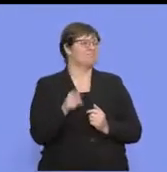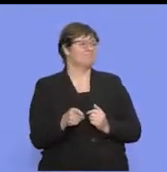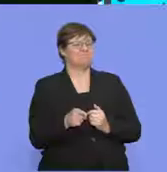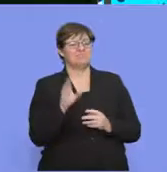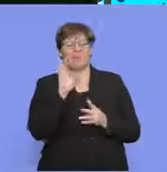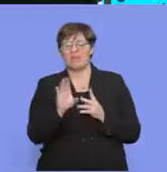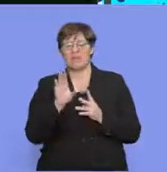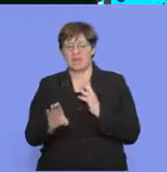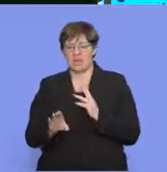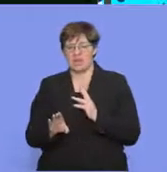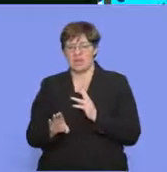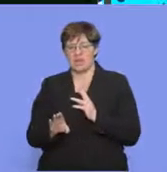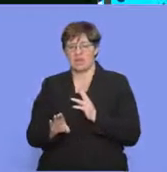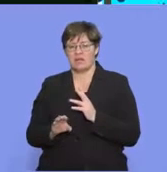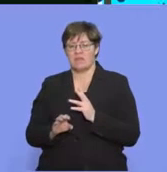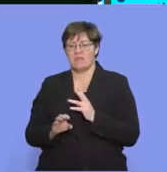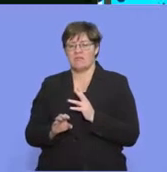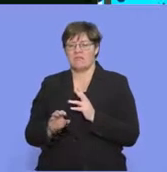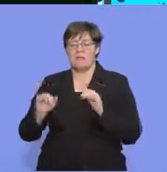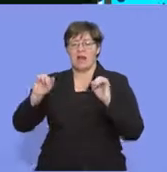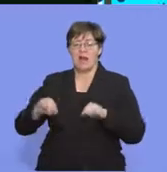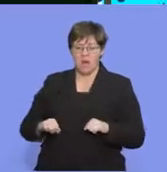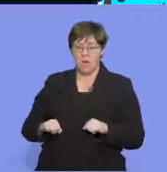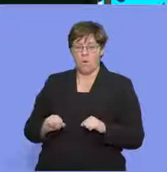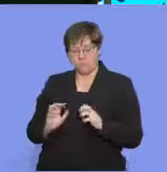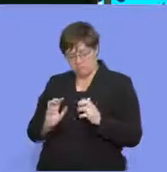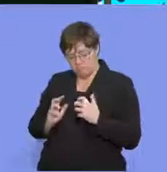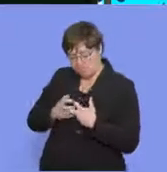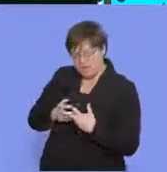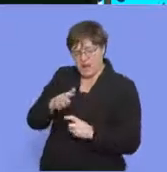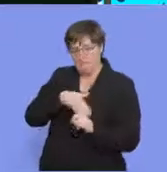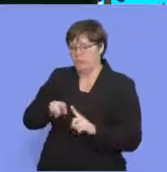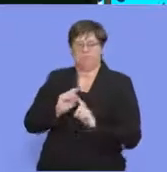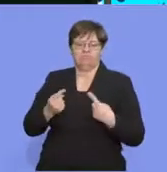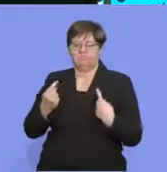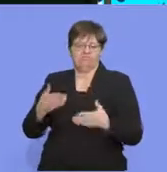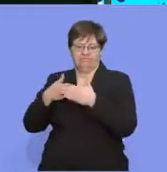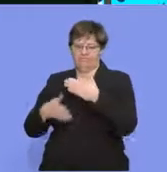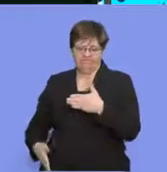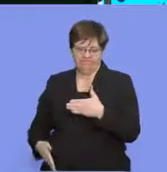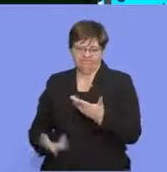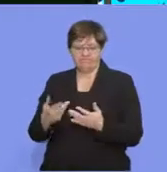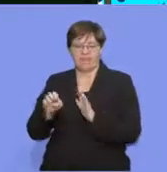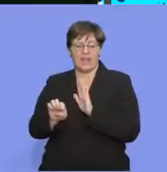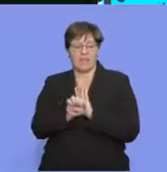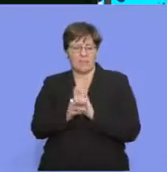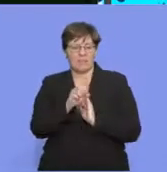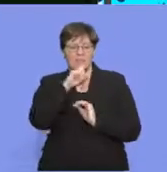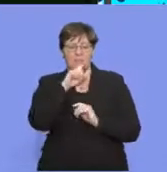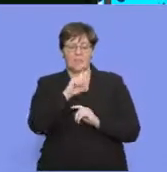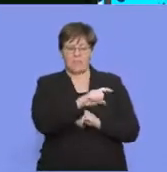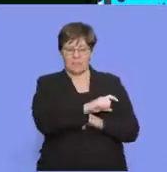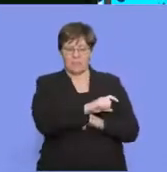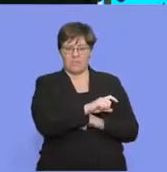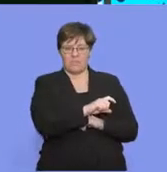that characteristic which doesn't allow them to be suited to the environment. So in our example of the worms